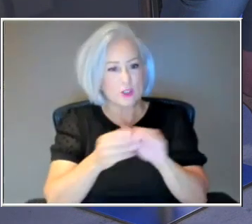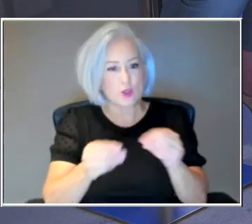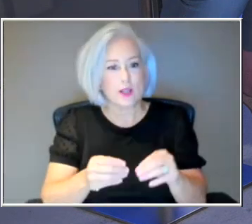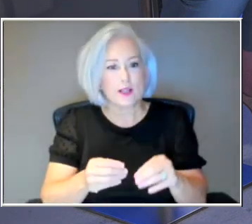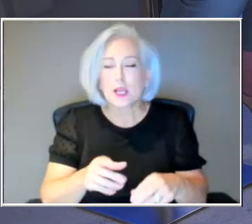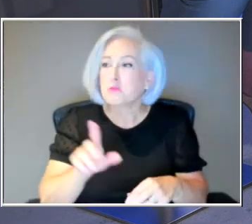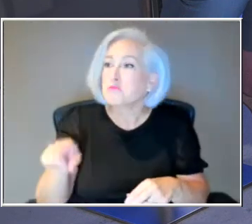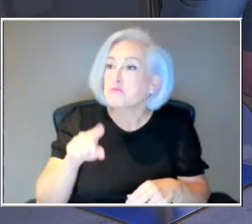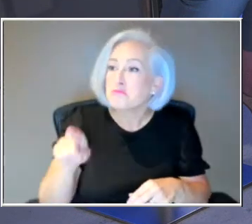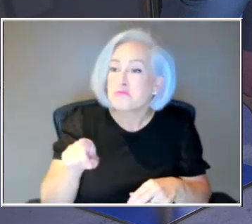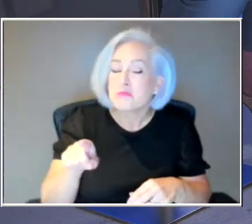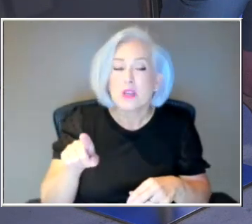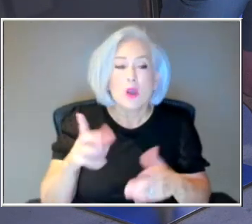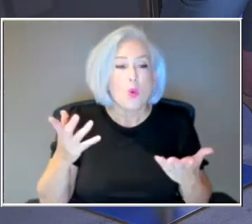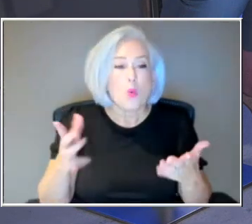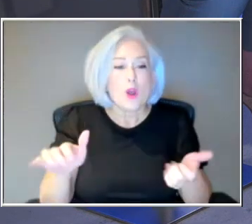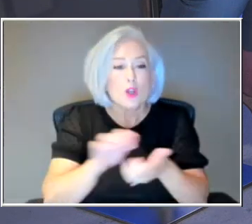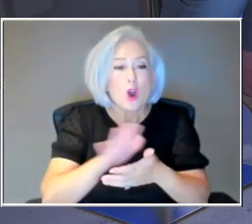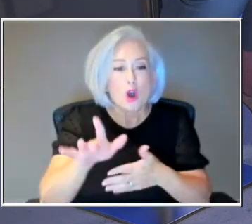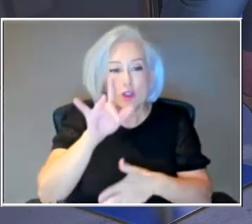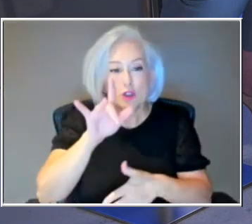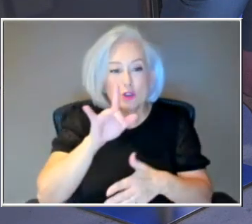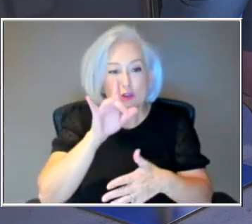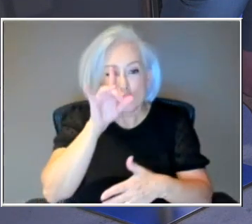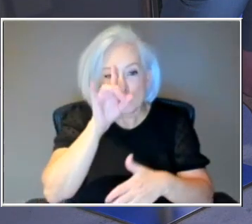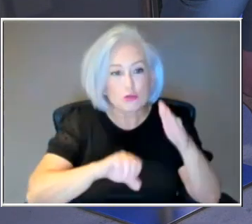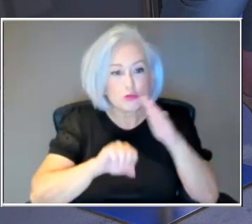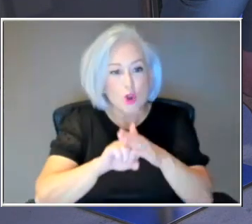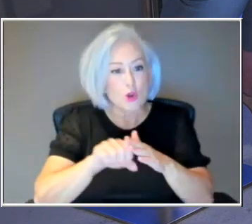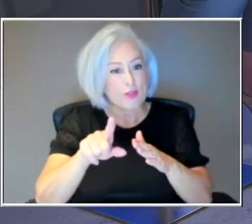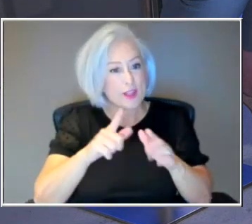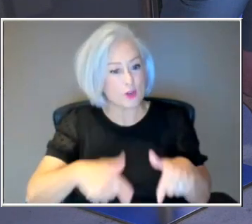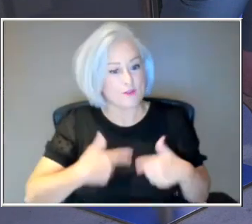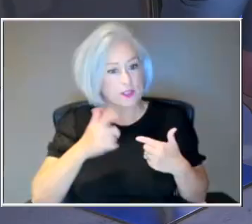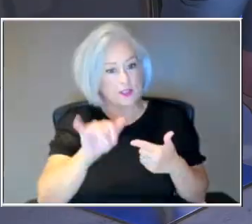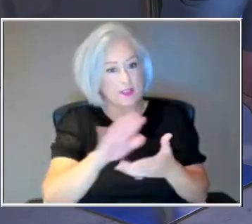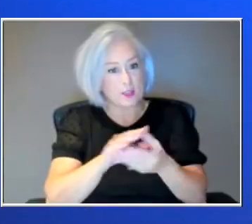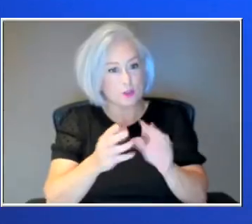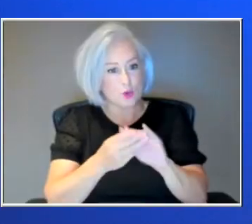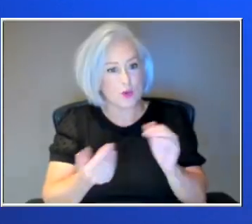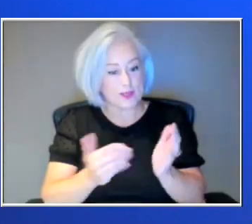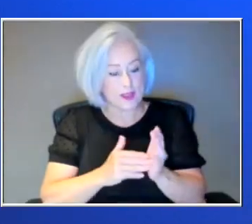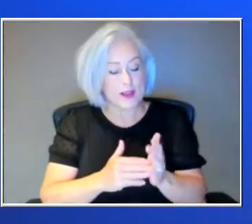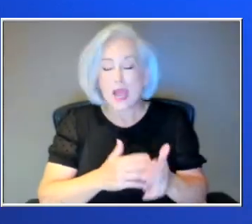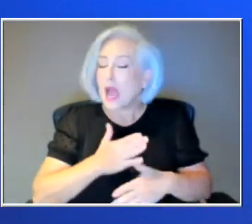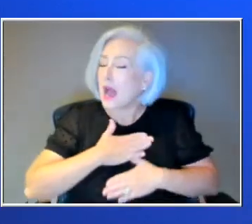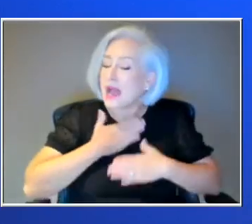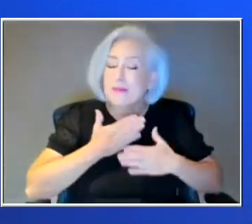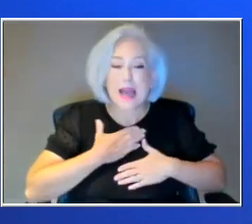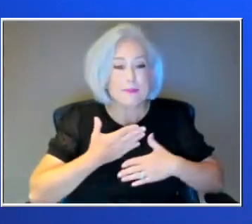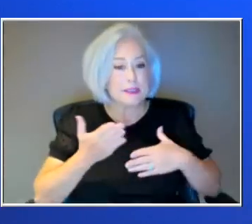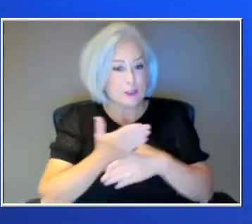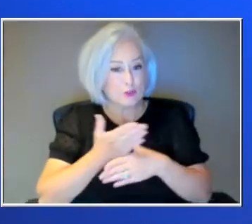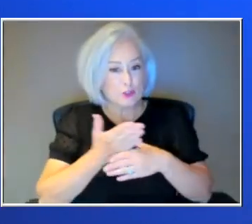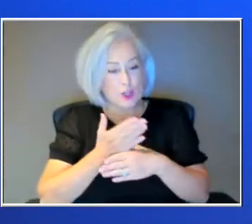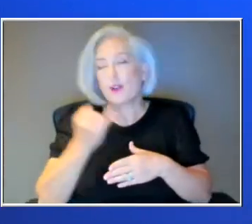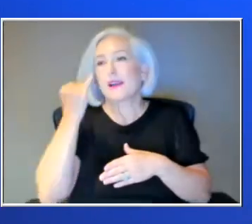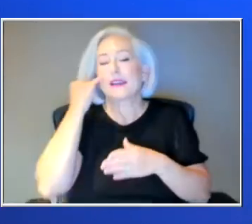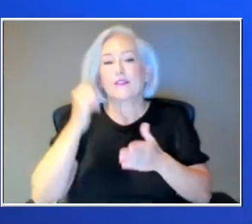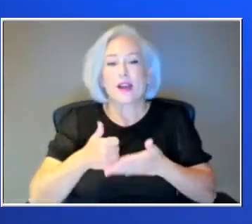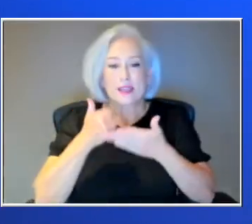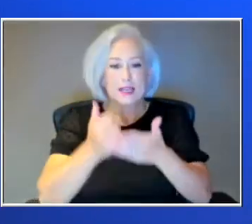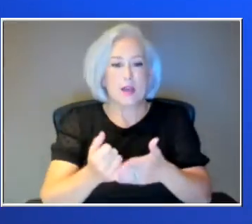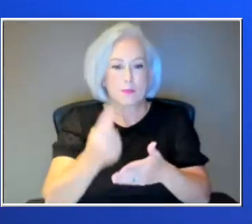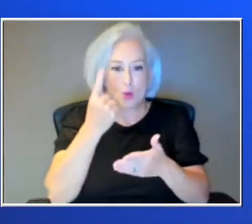And then you've got to go back and relive it all over again. Yes, and I'm happy to share, because if I could help one person, I